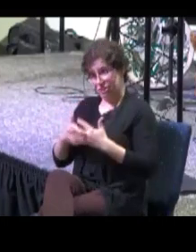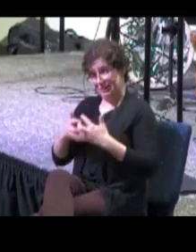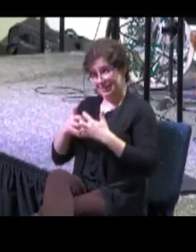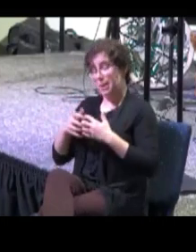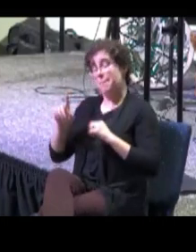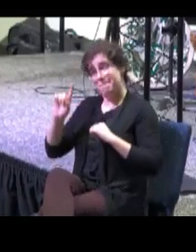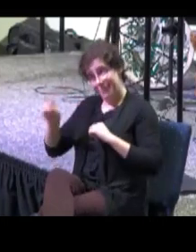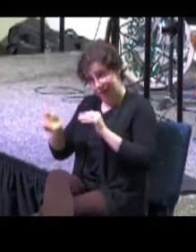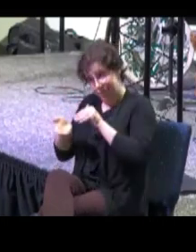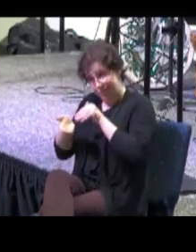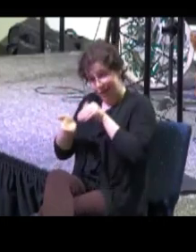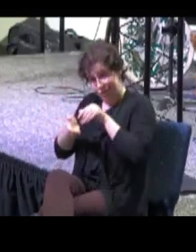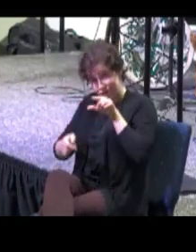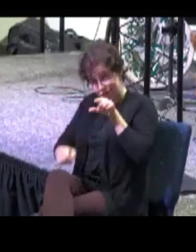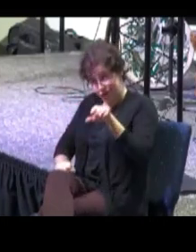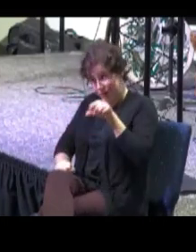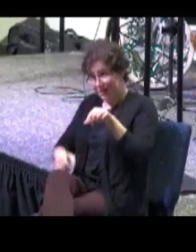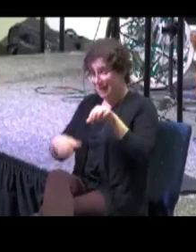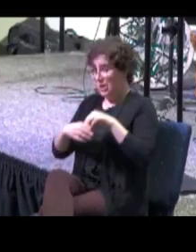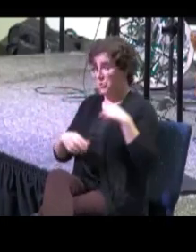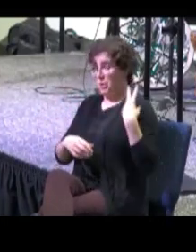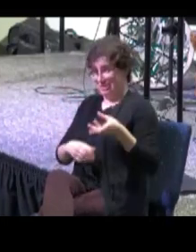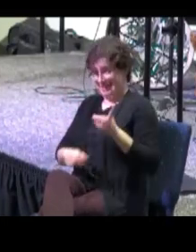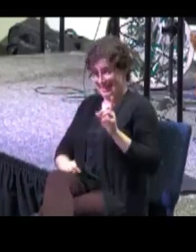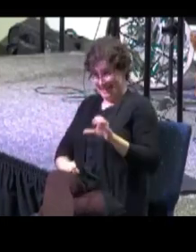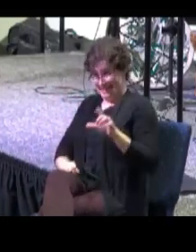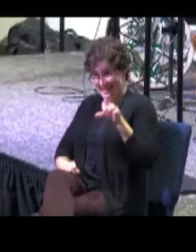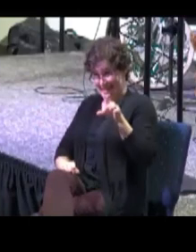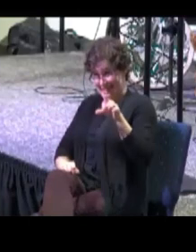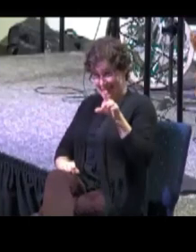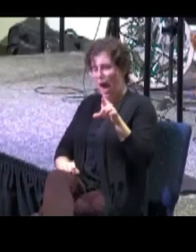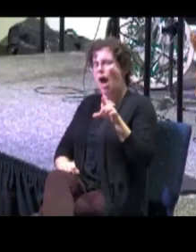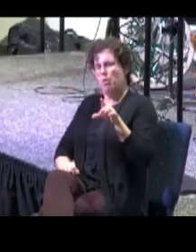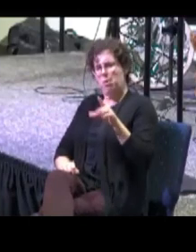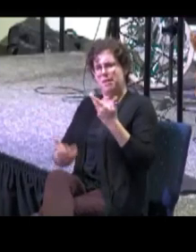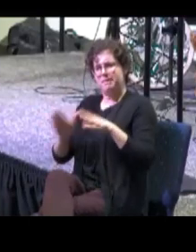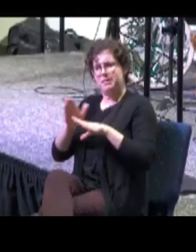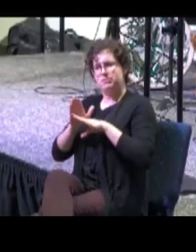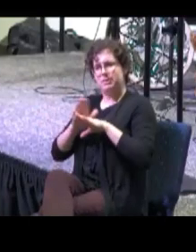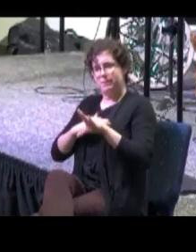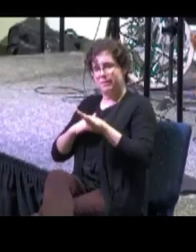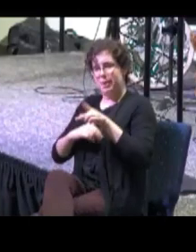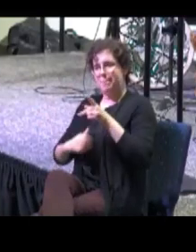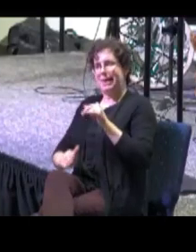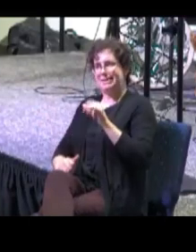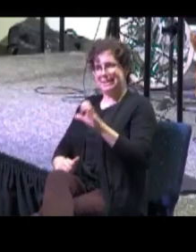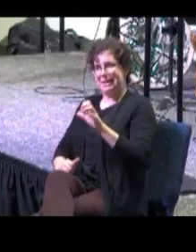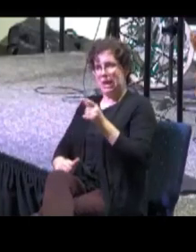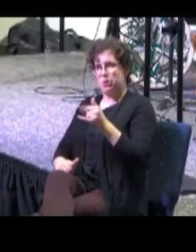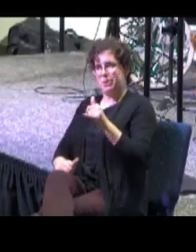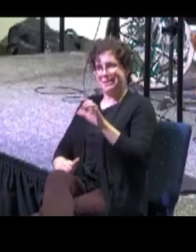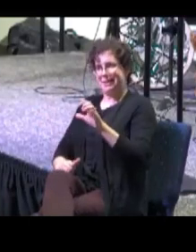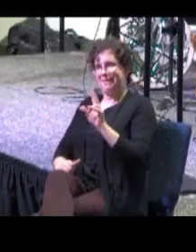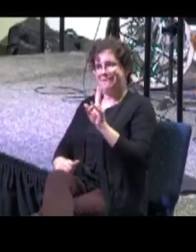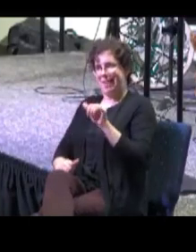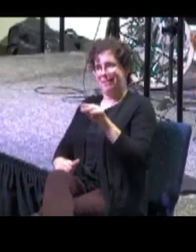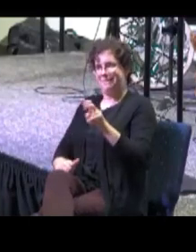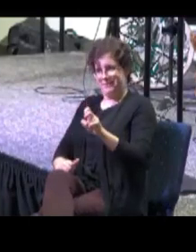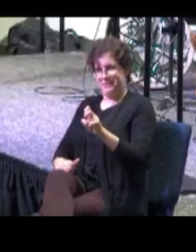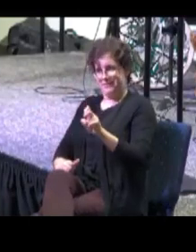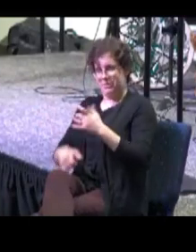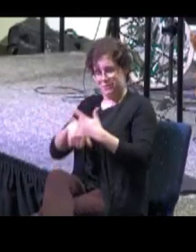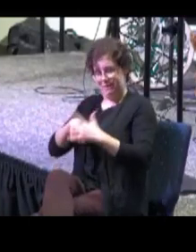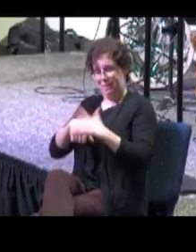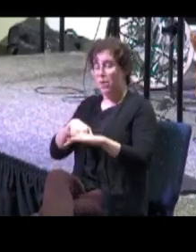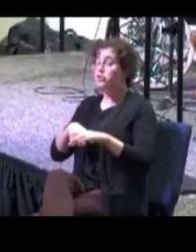Dr. Huffnagel, in Washington, D.C., had developed a plastic aortic valve. He had